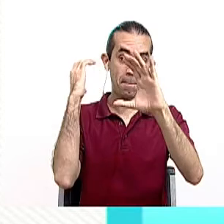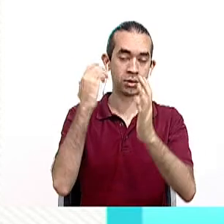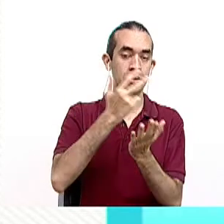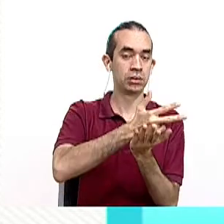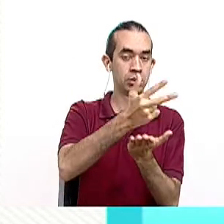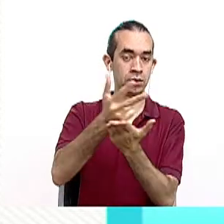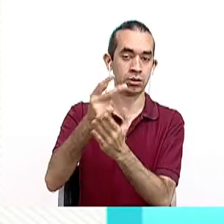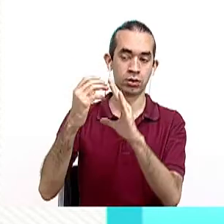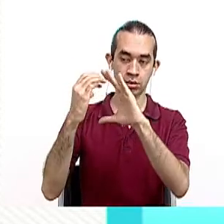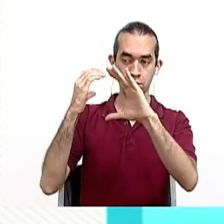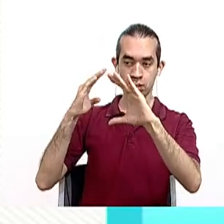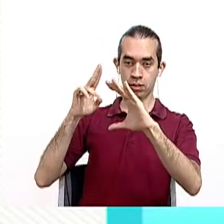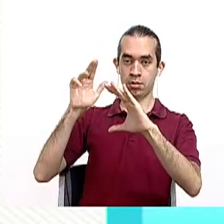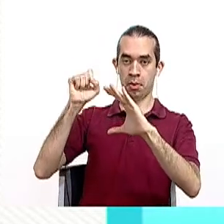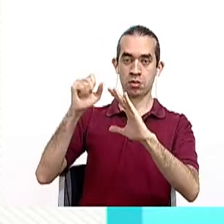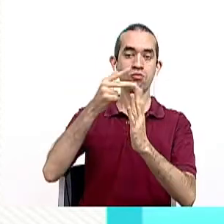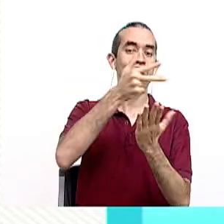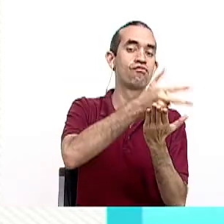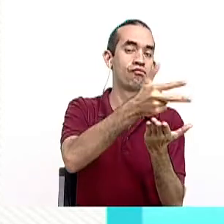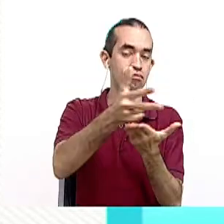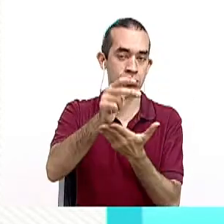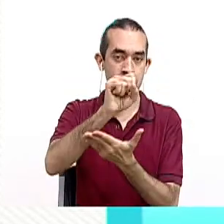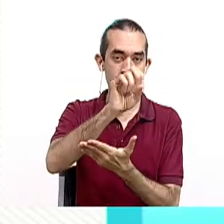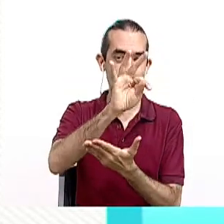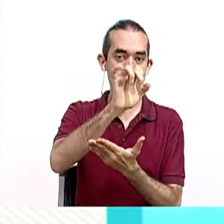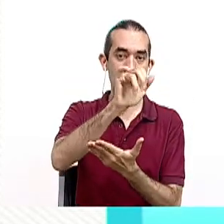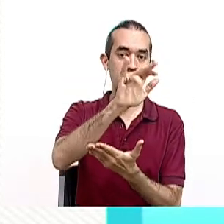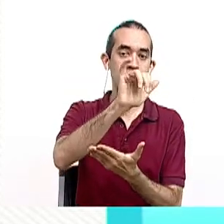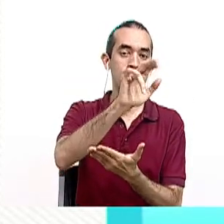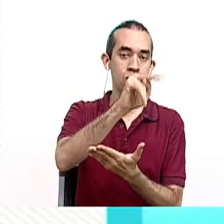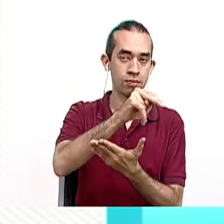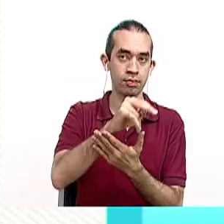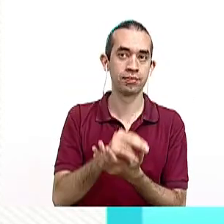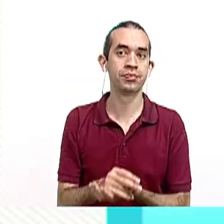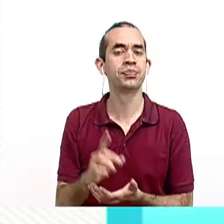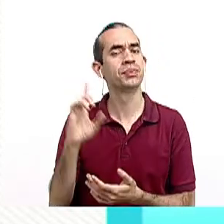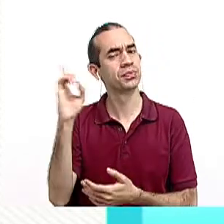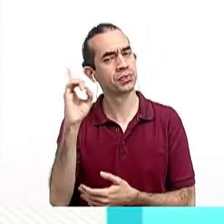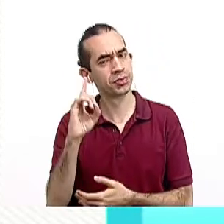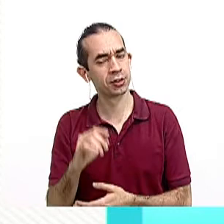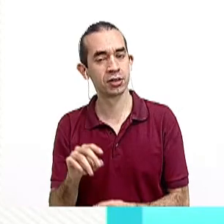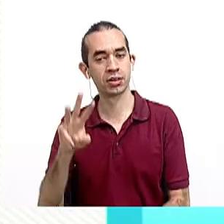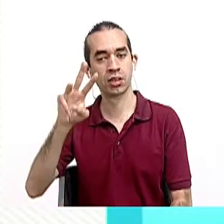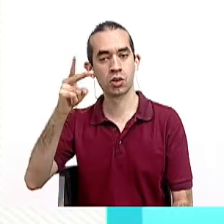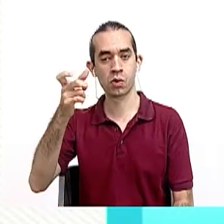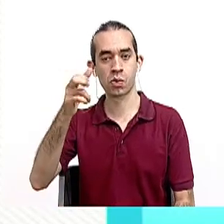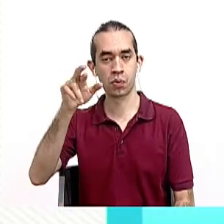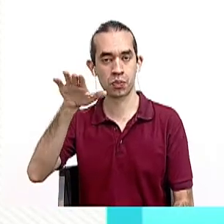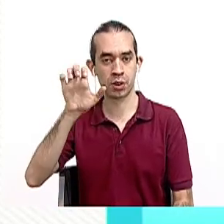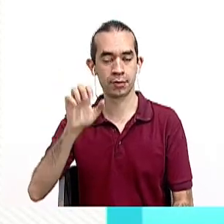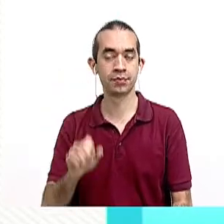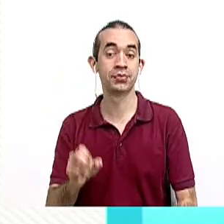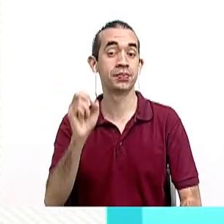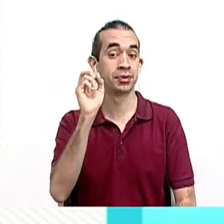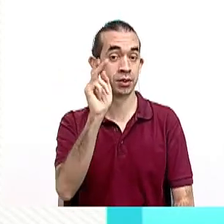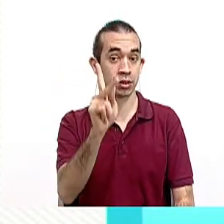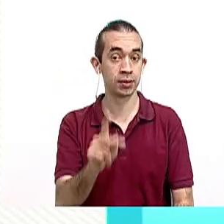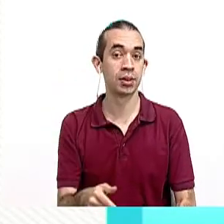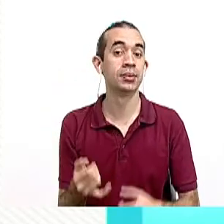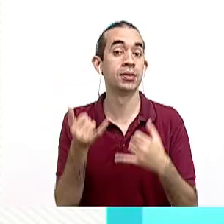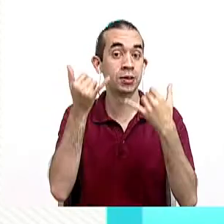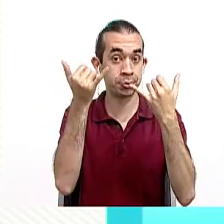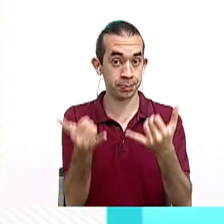bus station? Where is the bus station? Okay, so